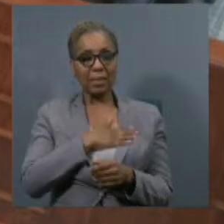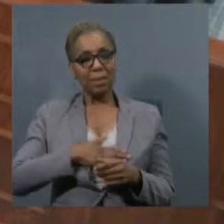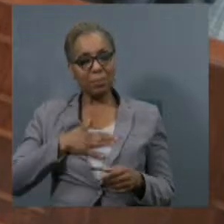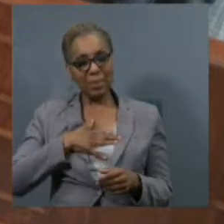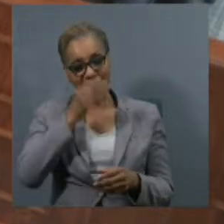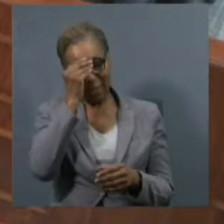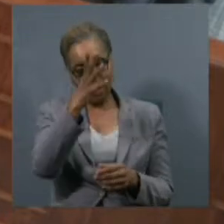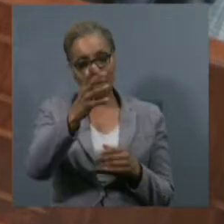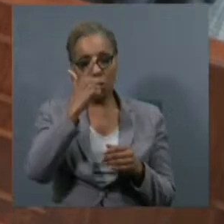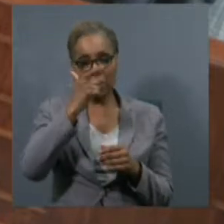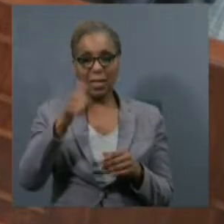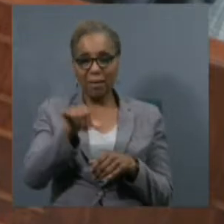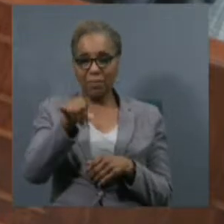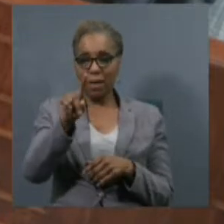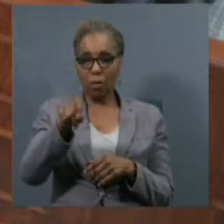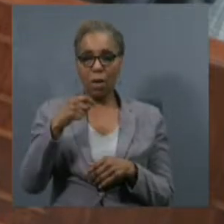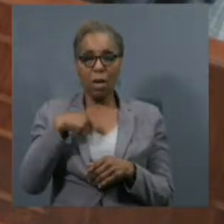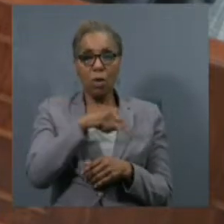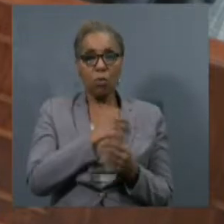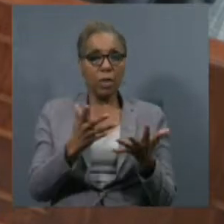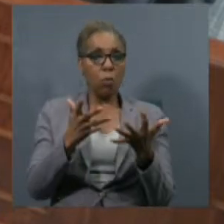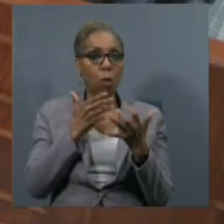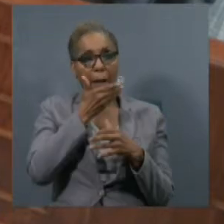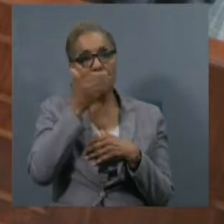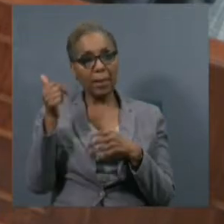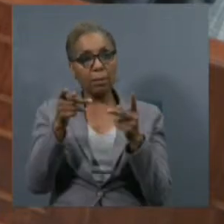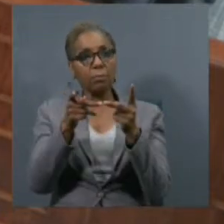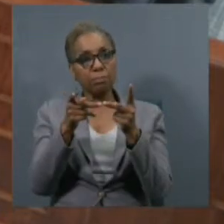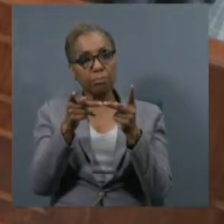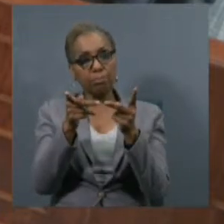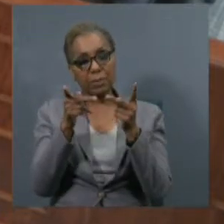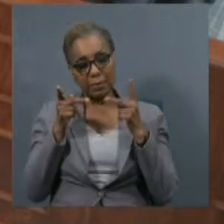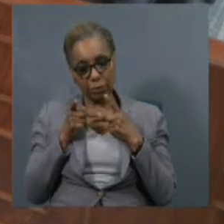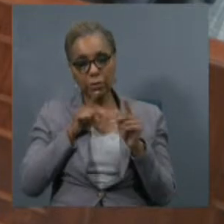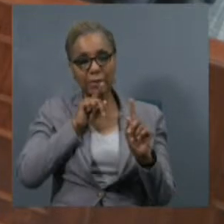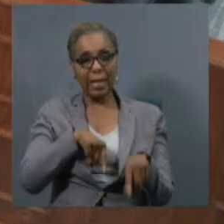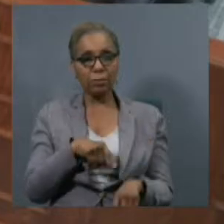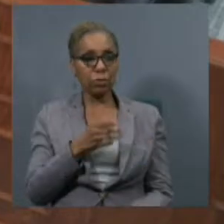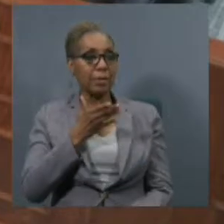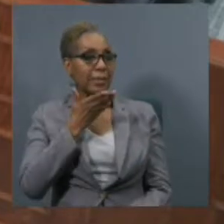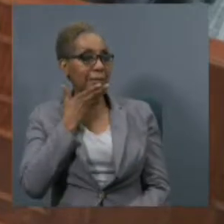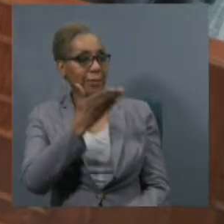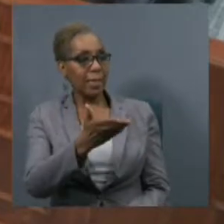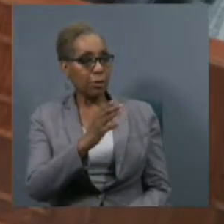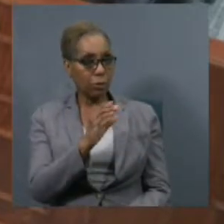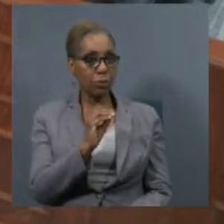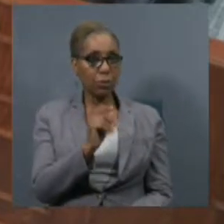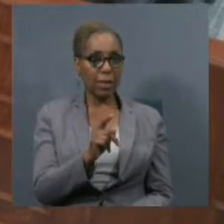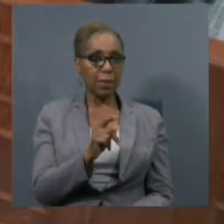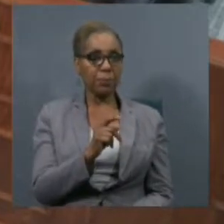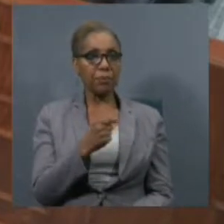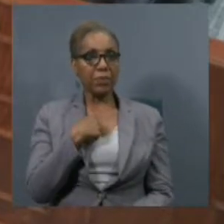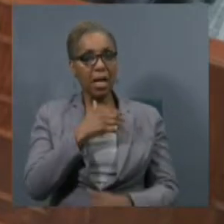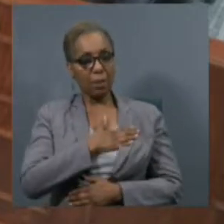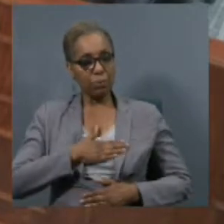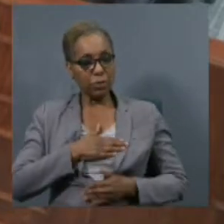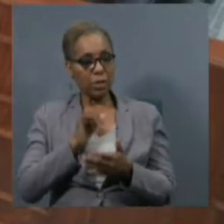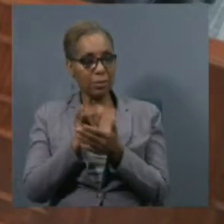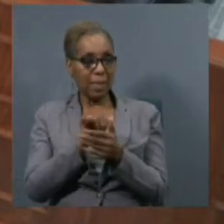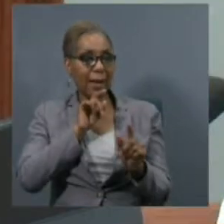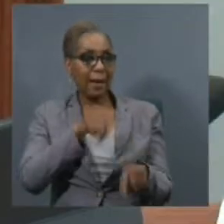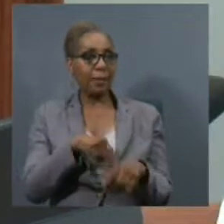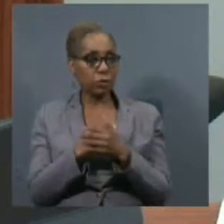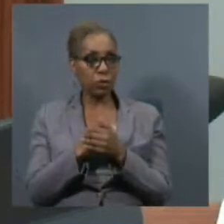to us, because that's a question that we'd like to be in a better position to answer. Okay, thank you, and I appreciate that answer.